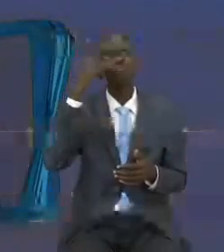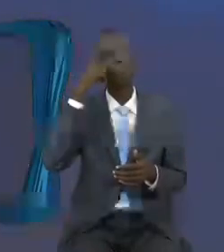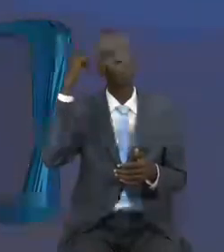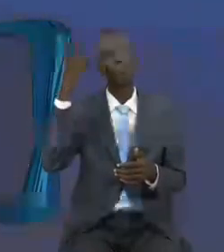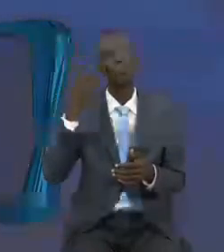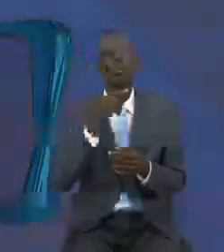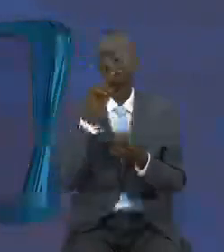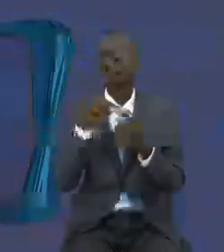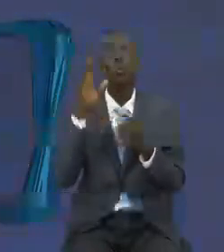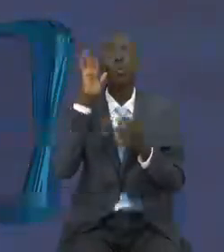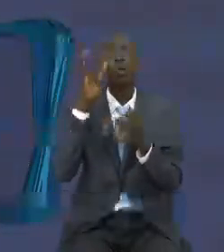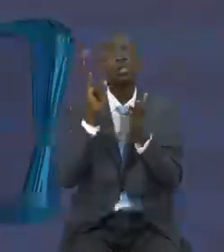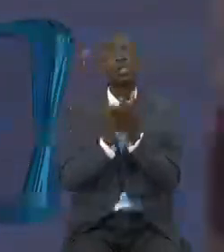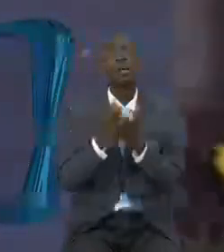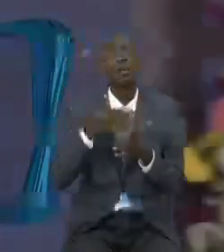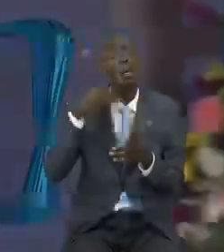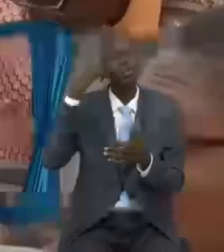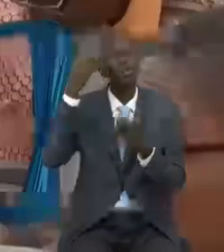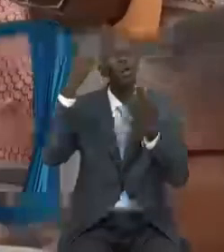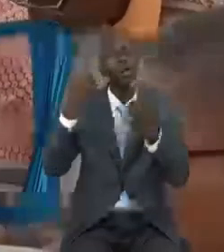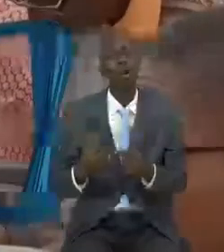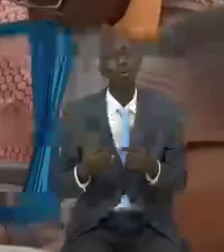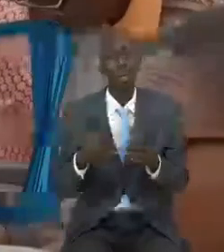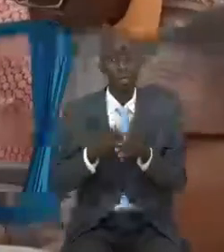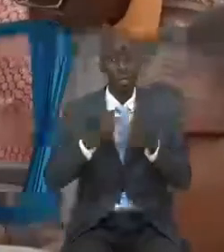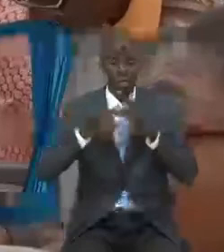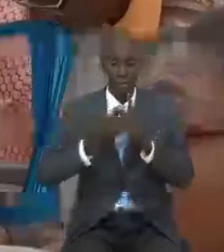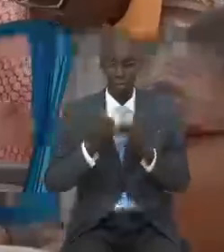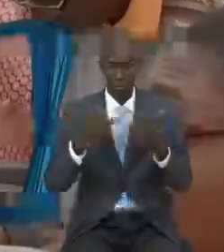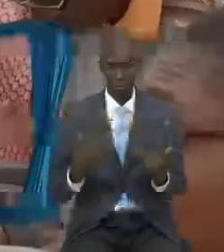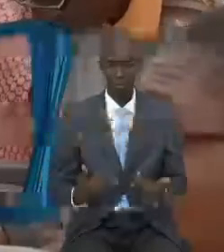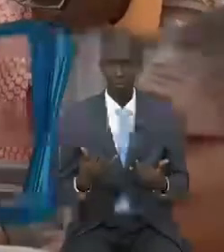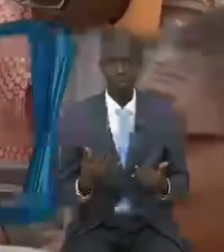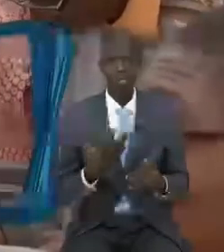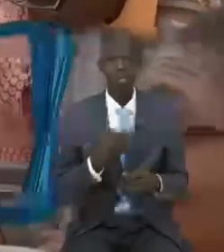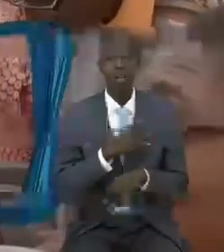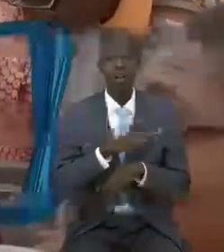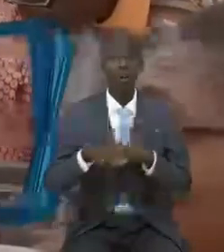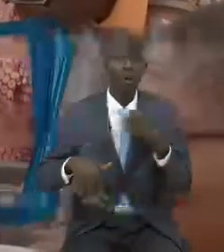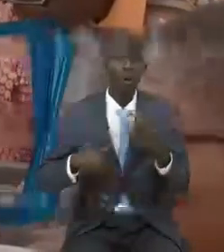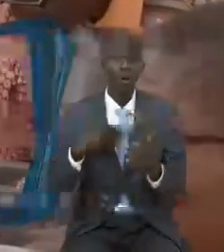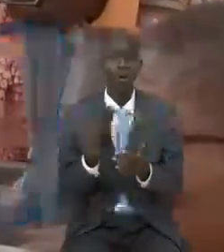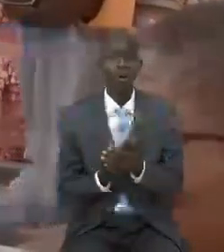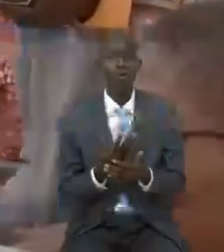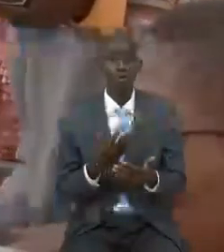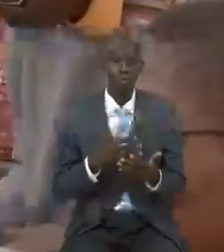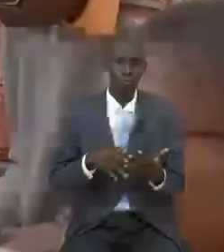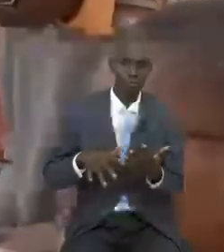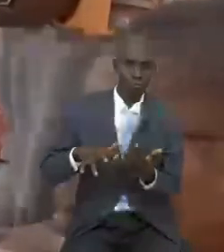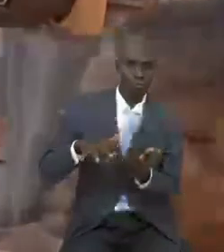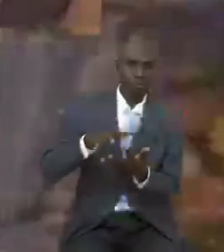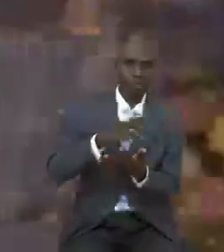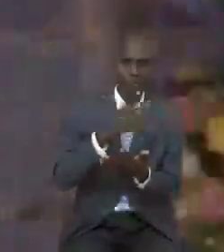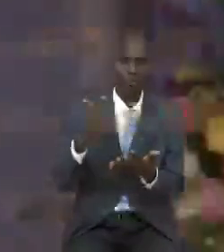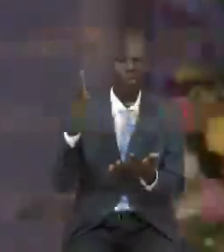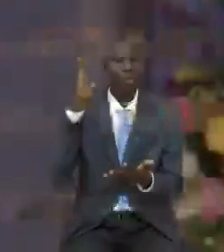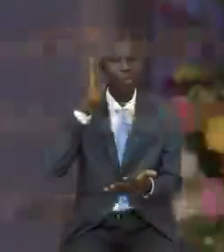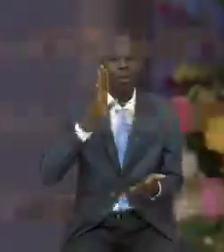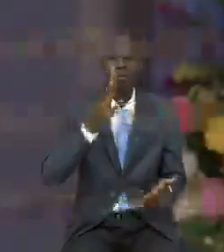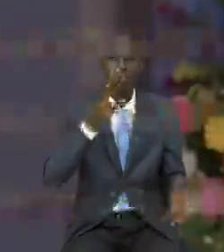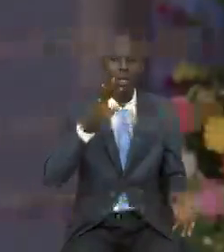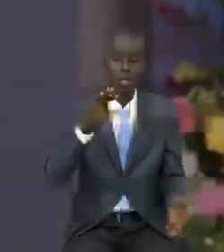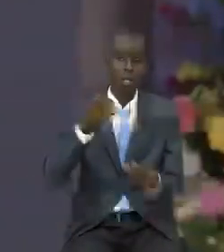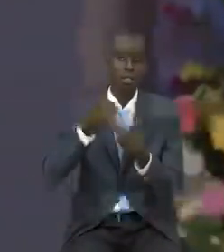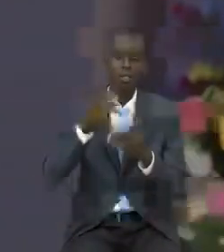it come? It's starting today. Amen. And all these things shall be added unto